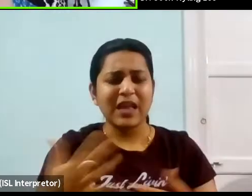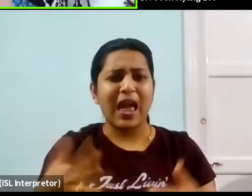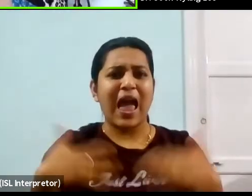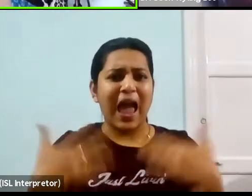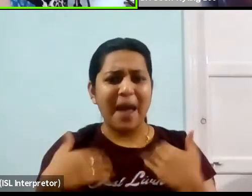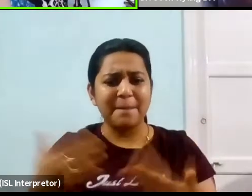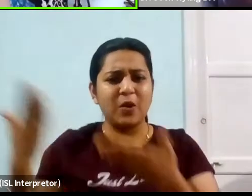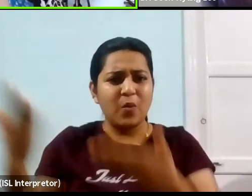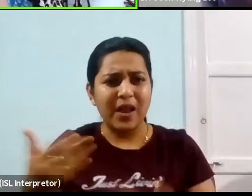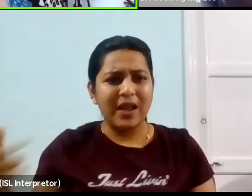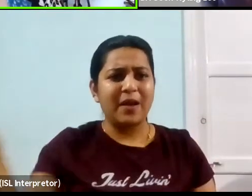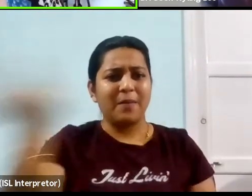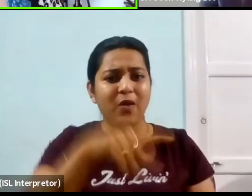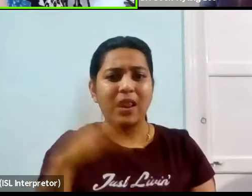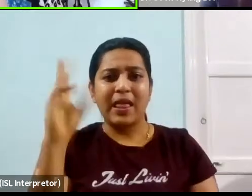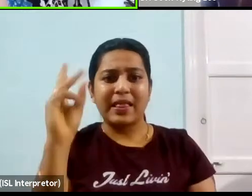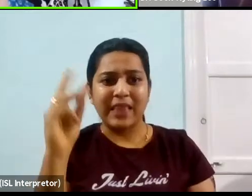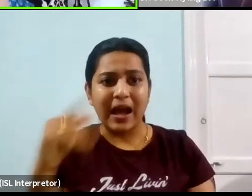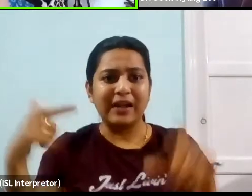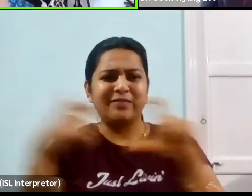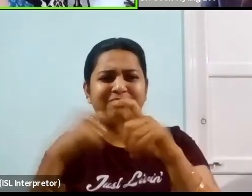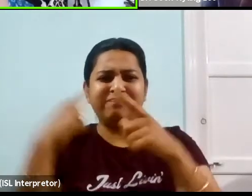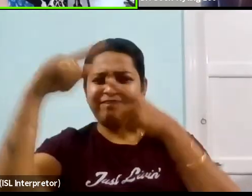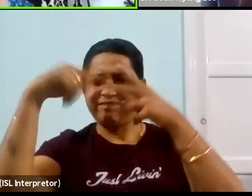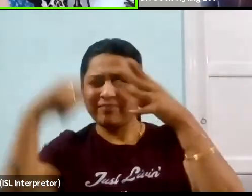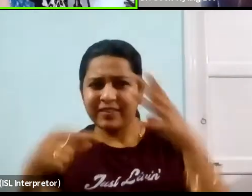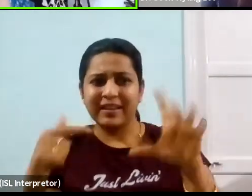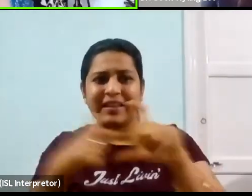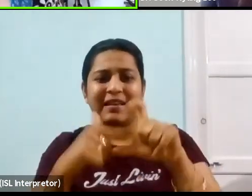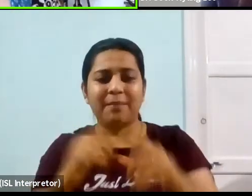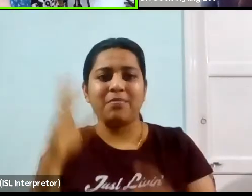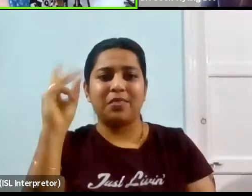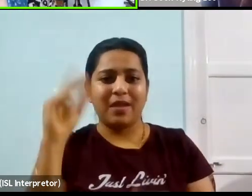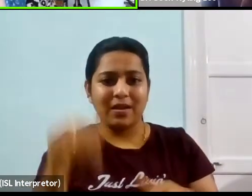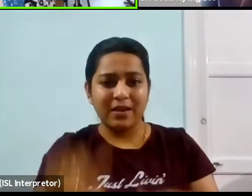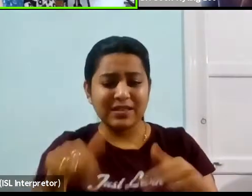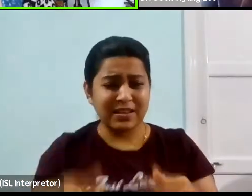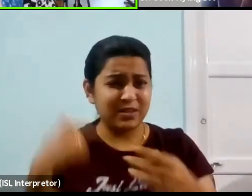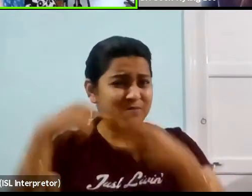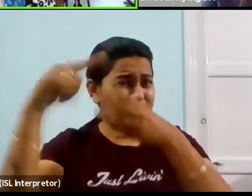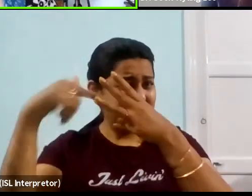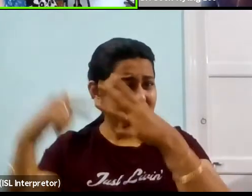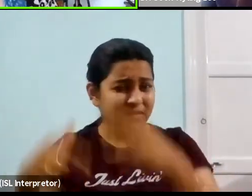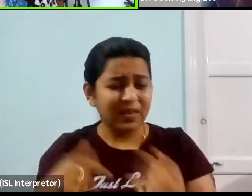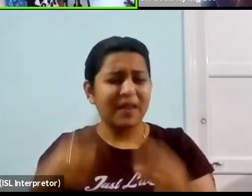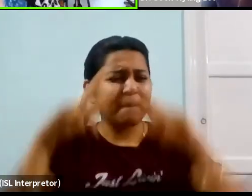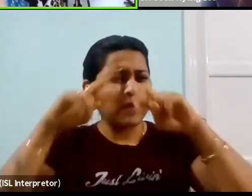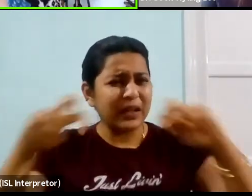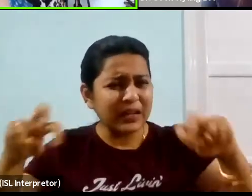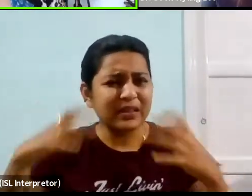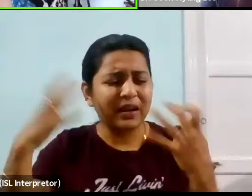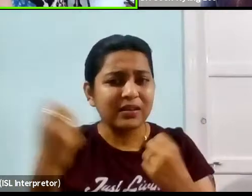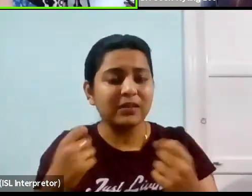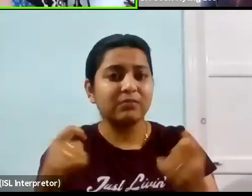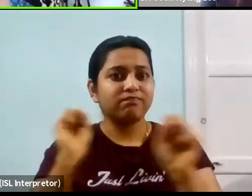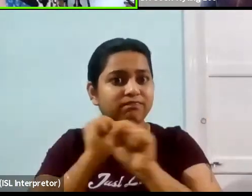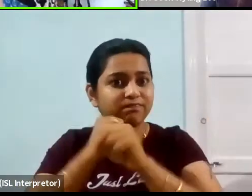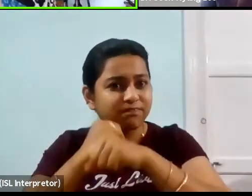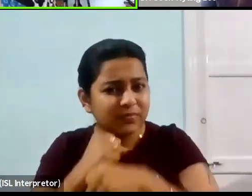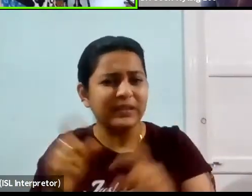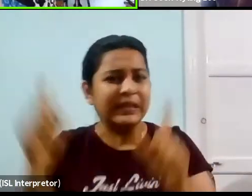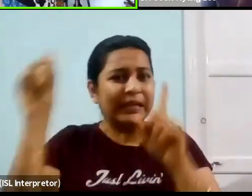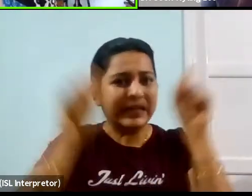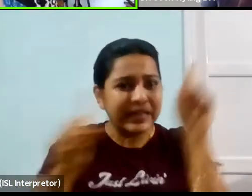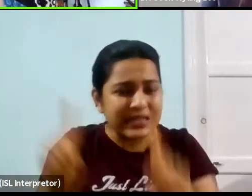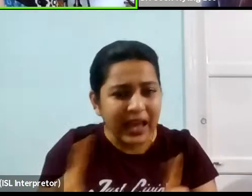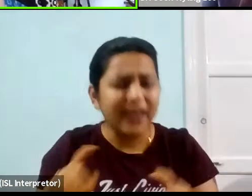to welcome you to the third edition of the Deep Dive. In this series, we present researchers, curators, designers,